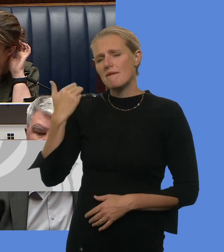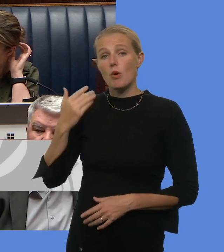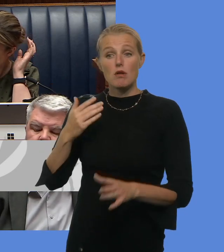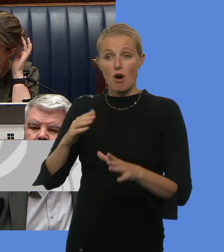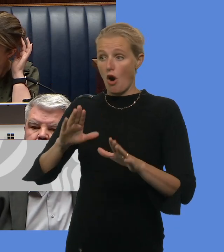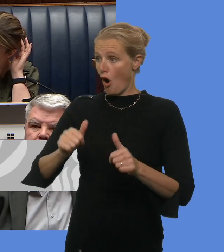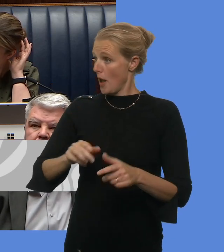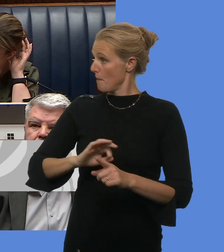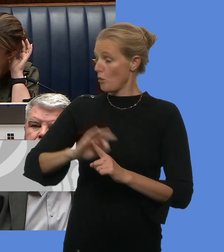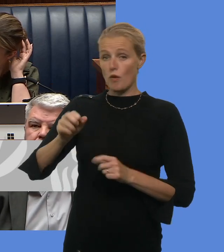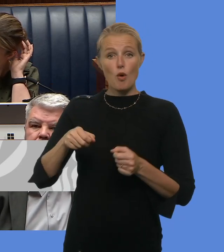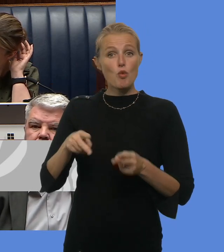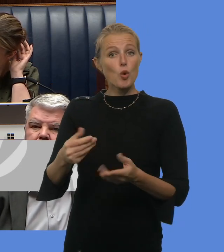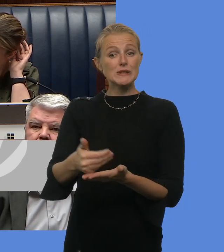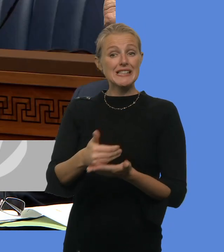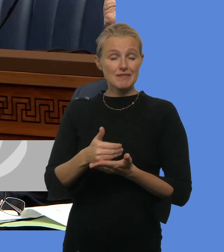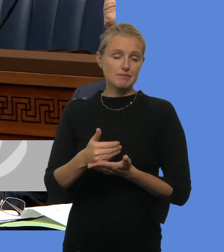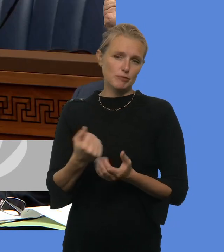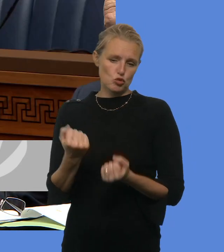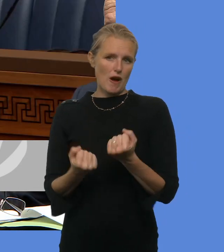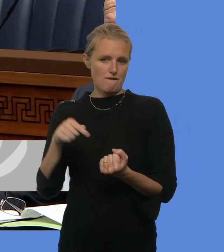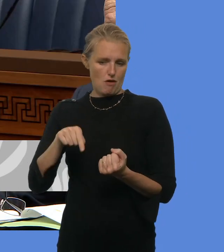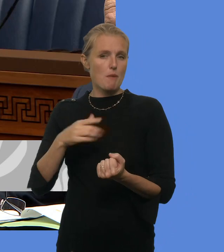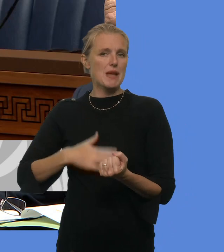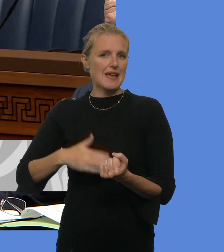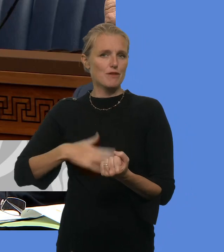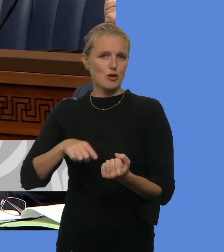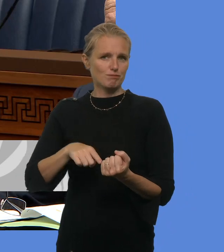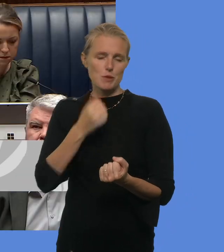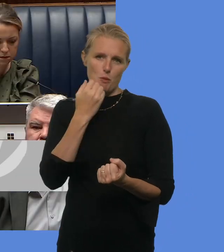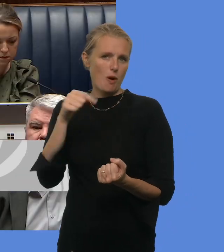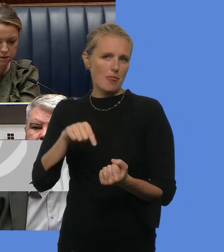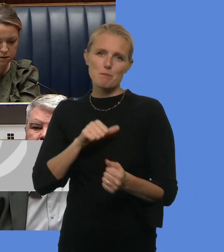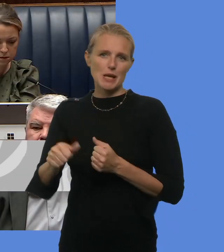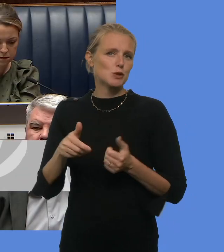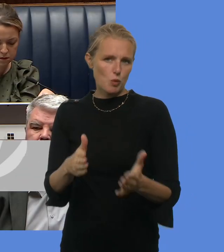improving road safety is road user behaviour. And we have to ensure that